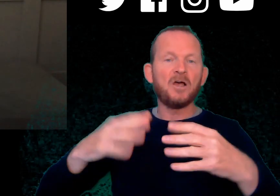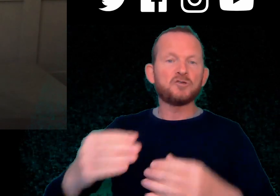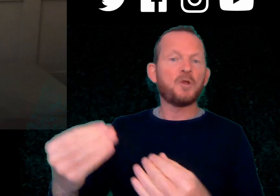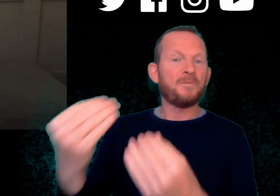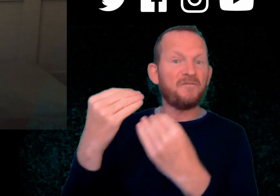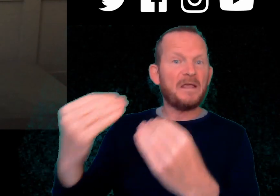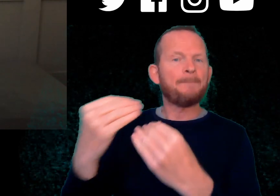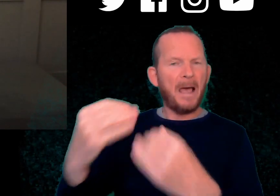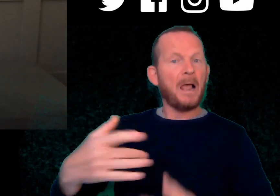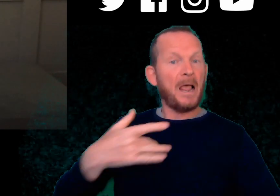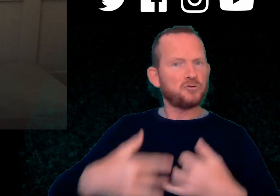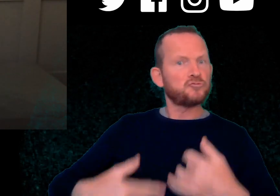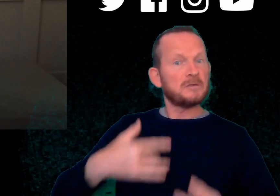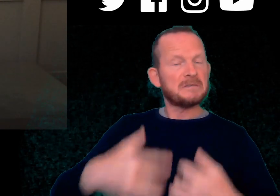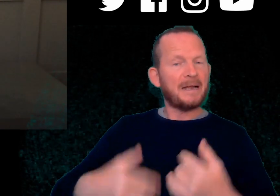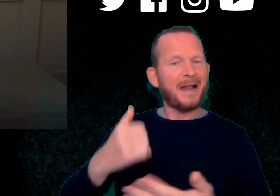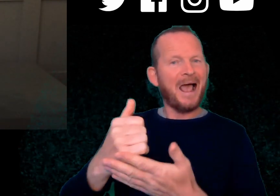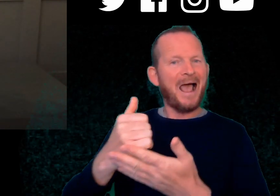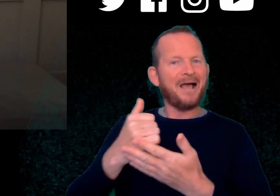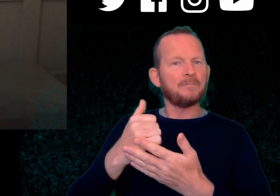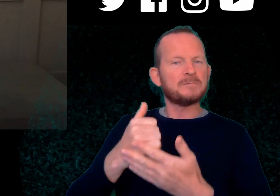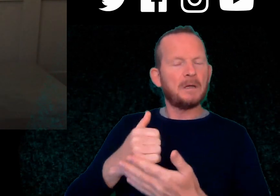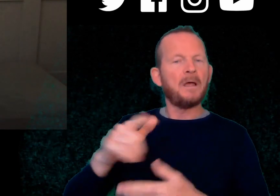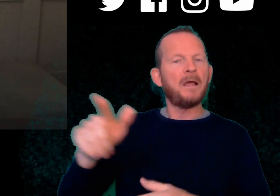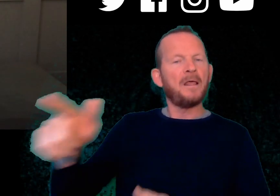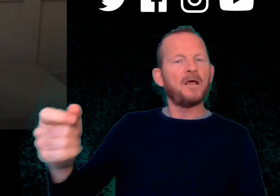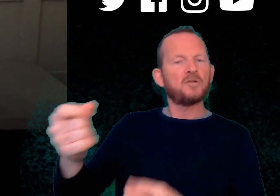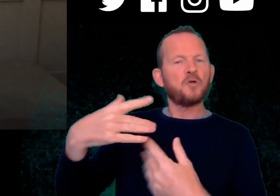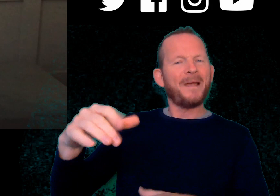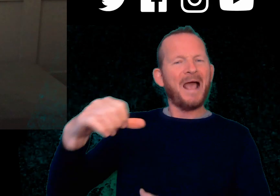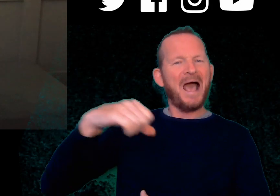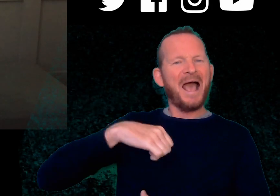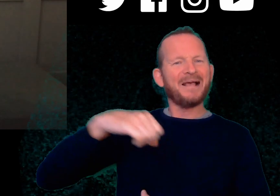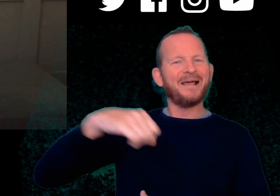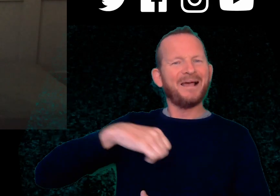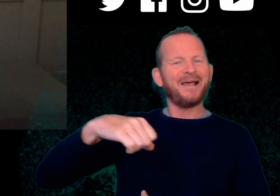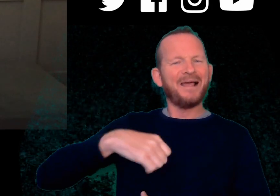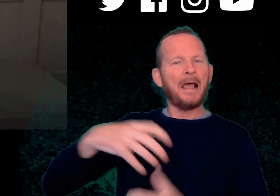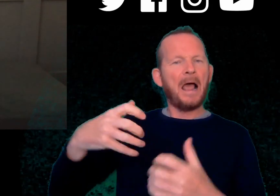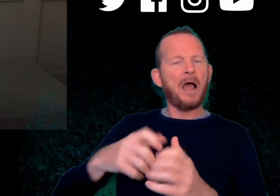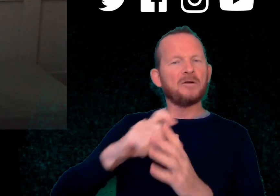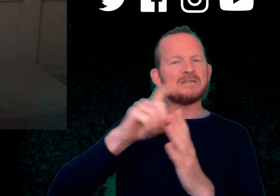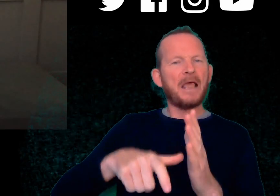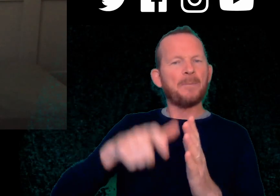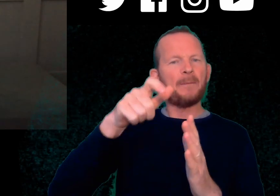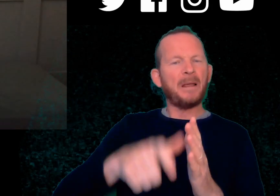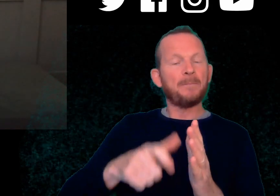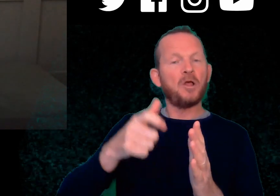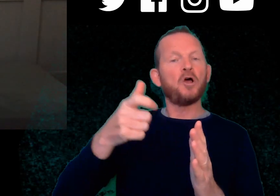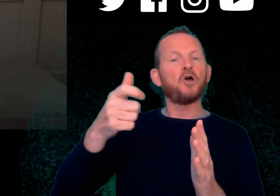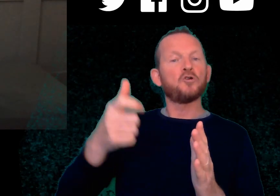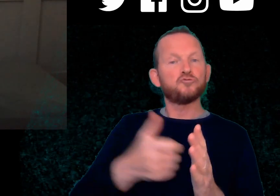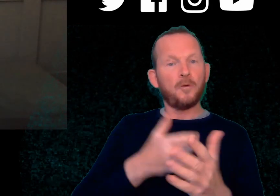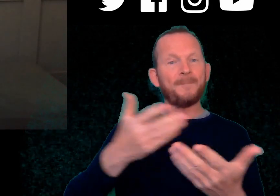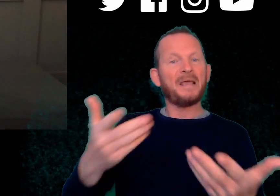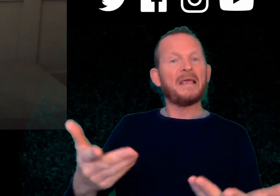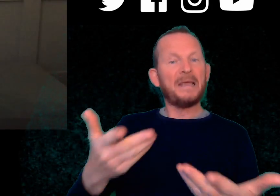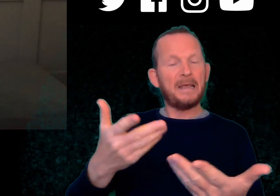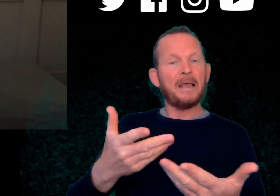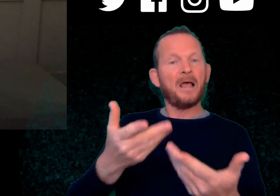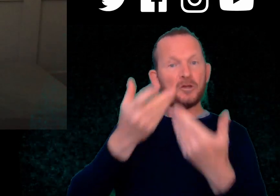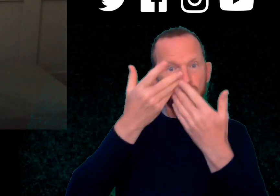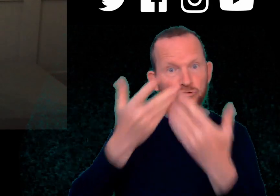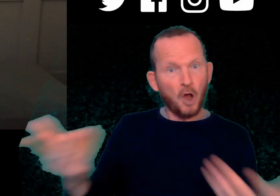I found some of the feedback really interesting in terms of the expectations of how disabled people should be portrayed